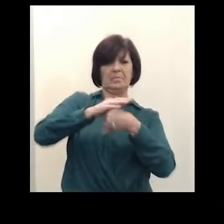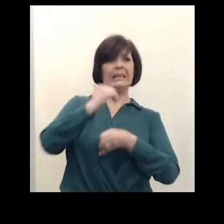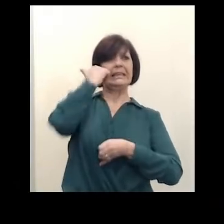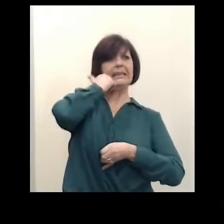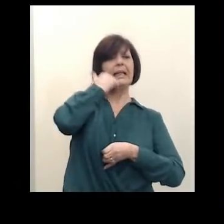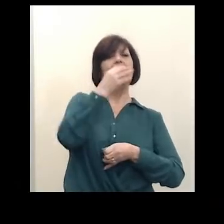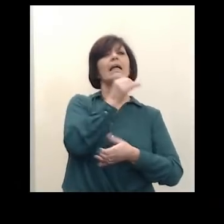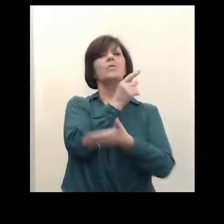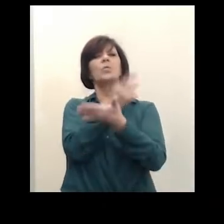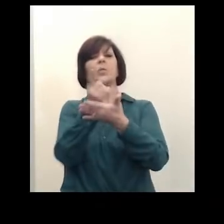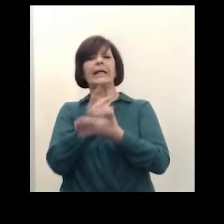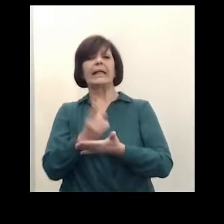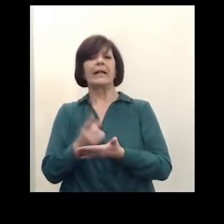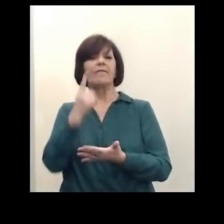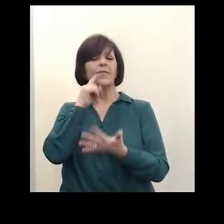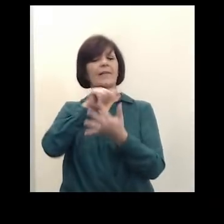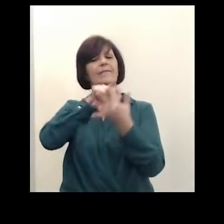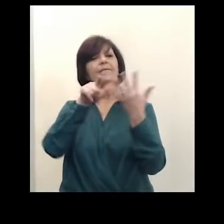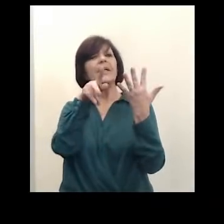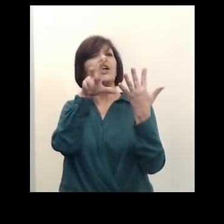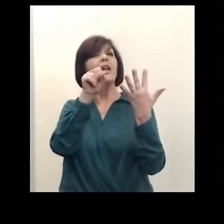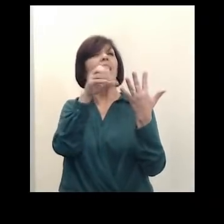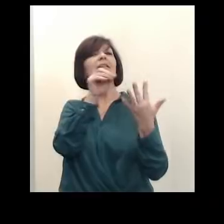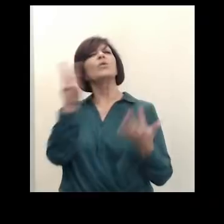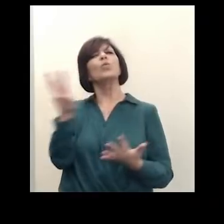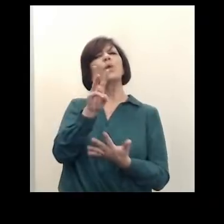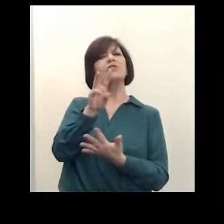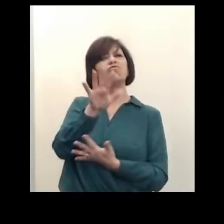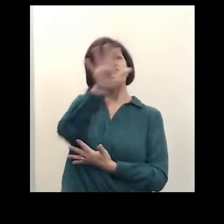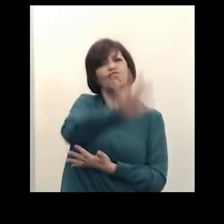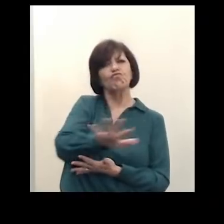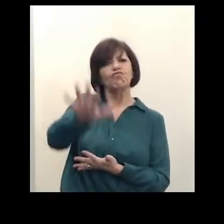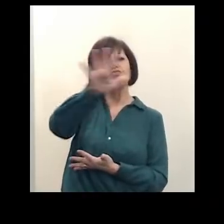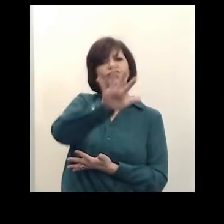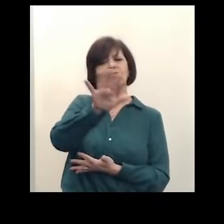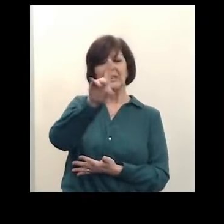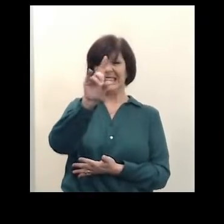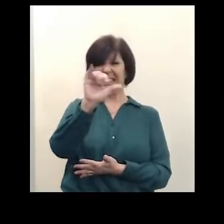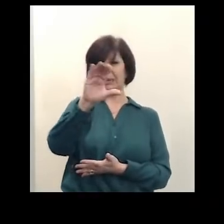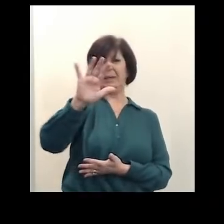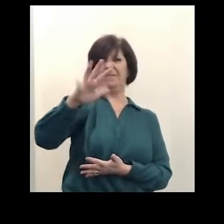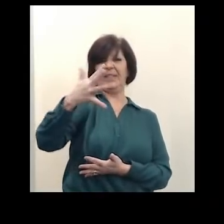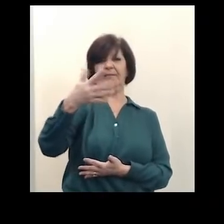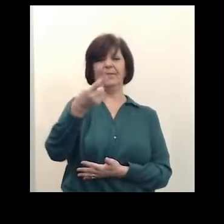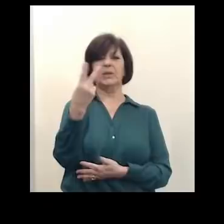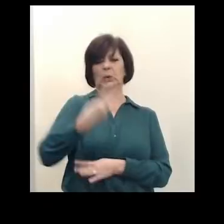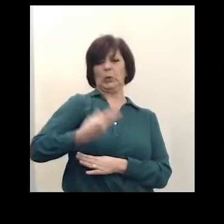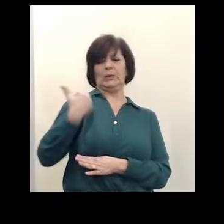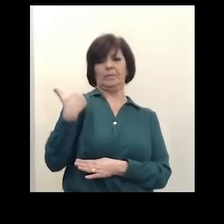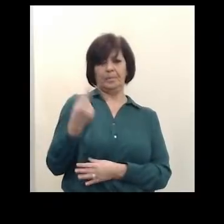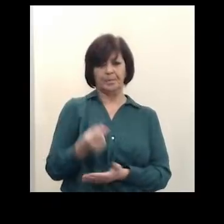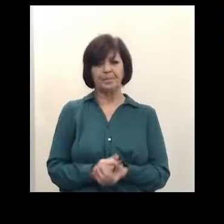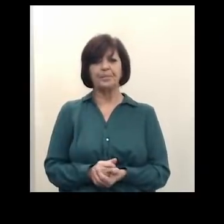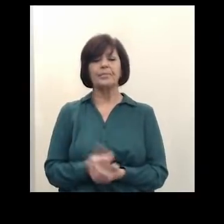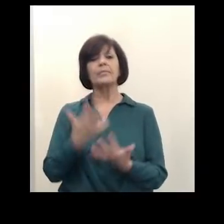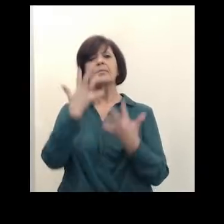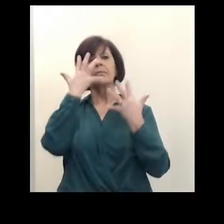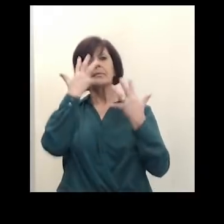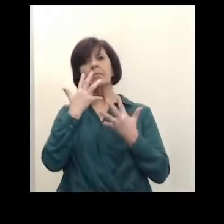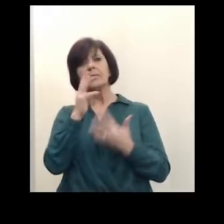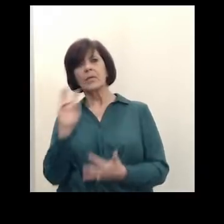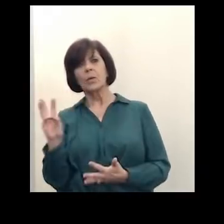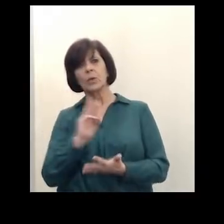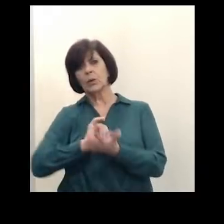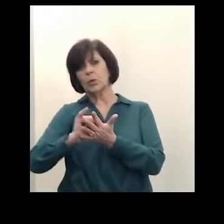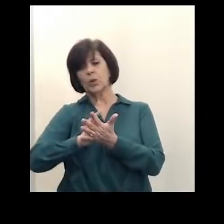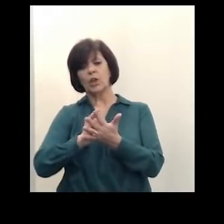the Finger Lakes and Western New York regions. This is as of December 5th, not yesterday's data. But unfortunately, the Western New York and Finger Lakes